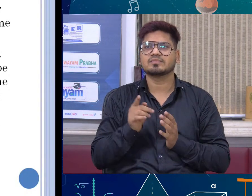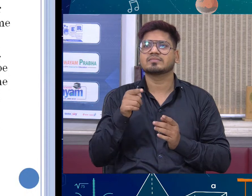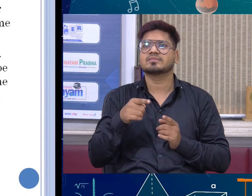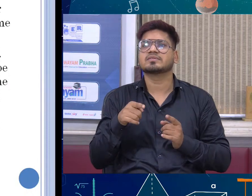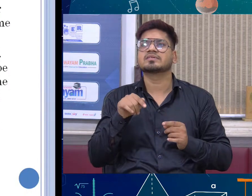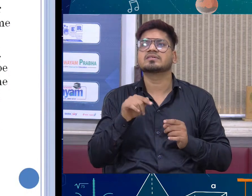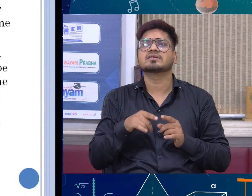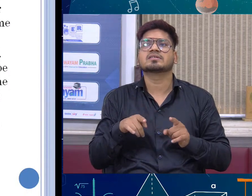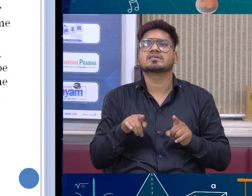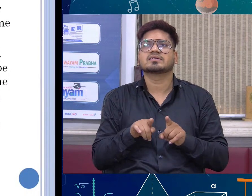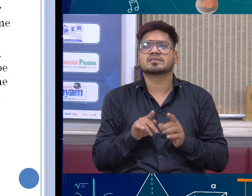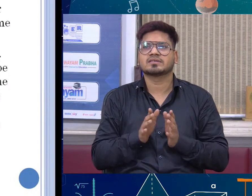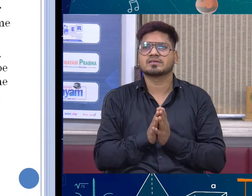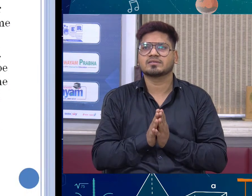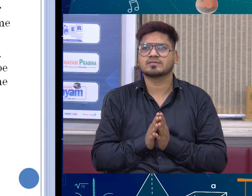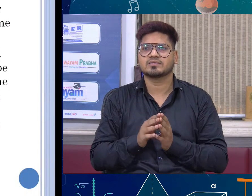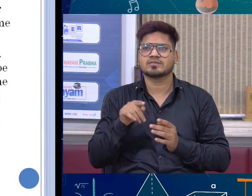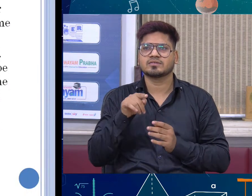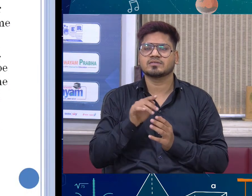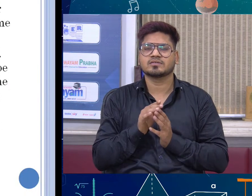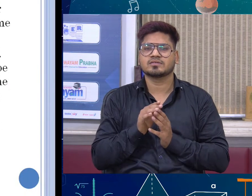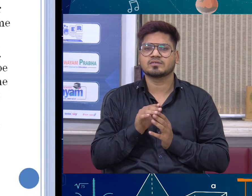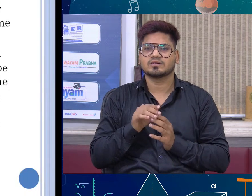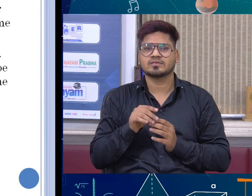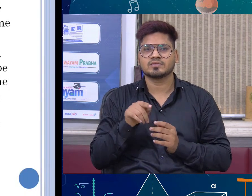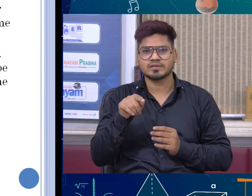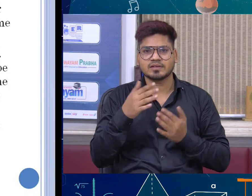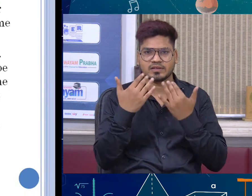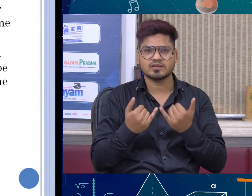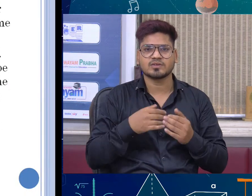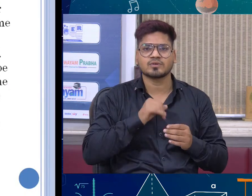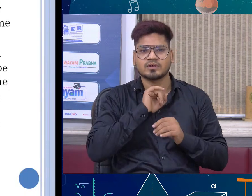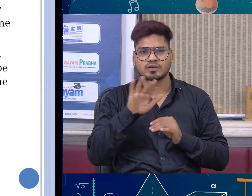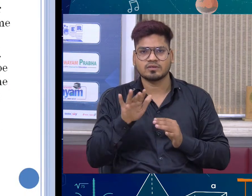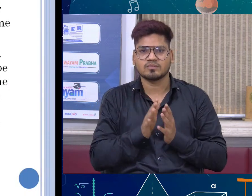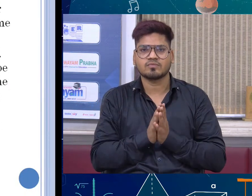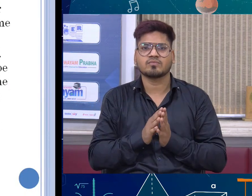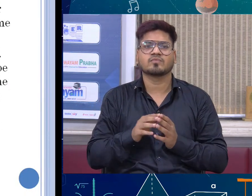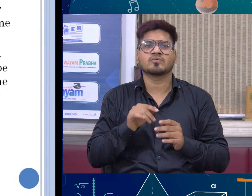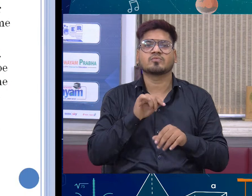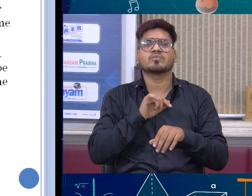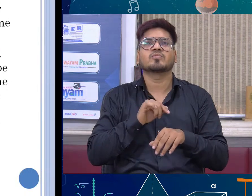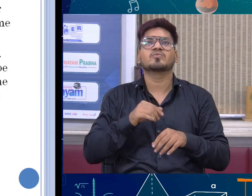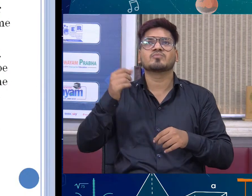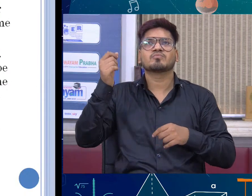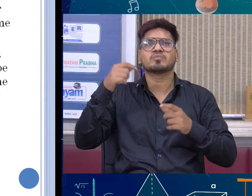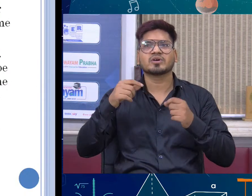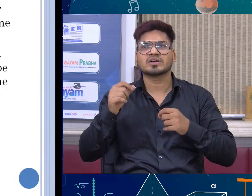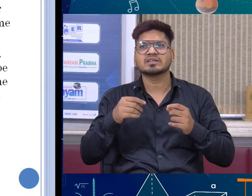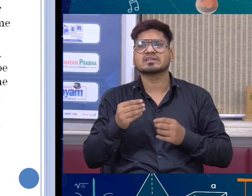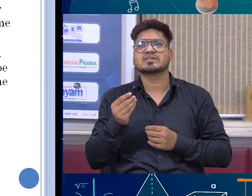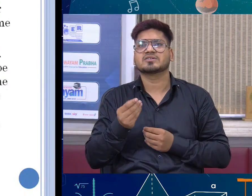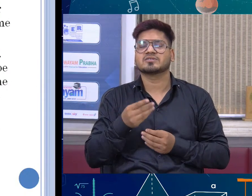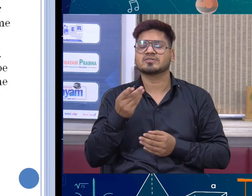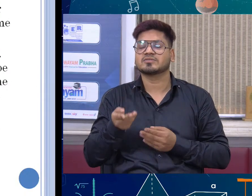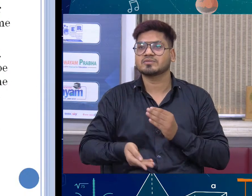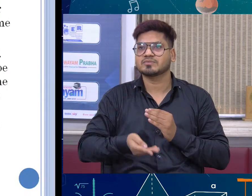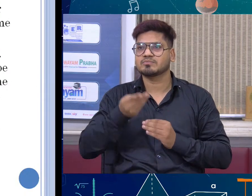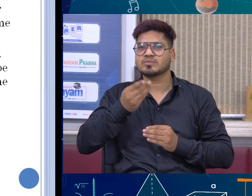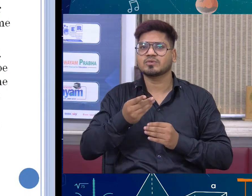So they are saying that now we are going to get some water. Now we are going to get we are going to